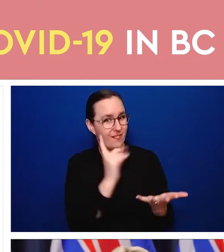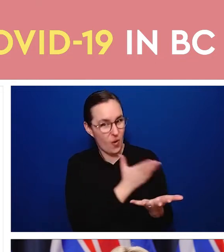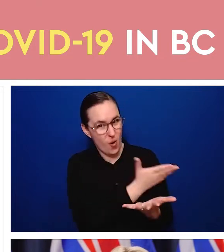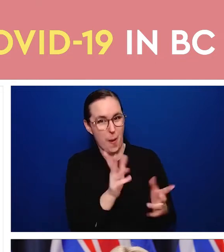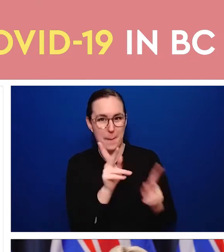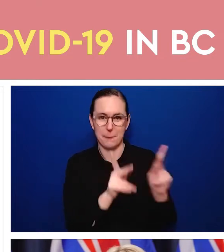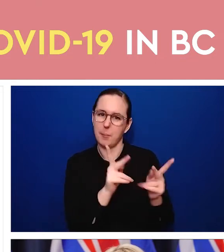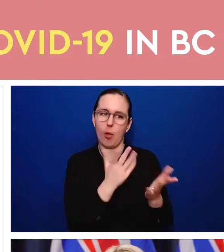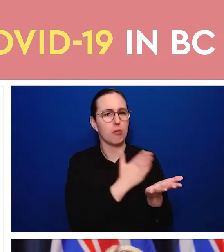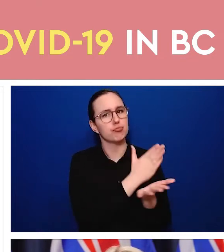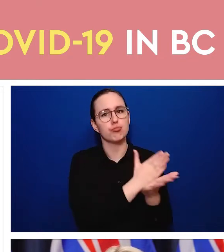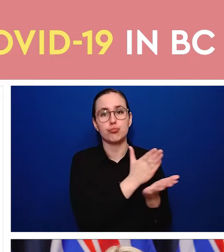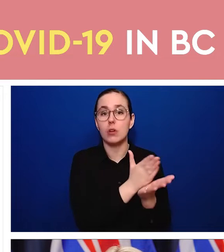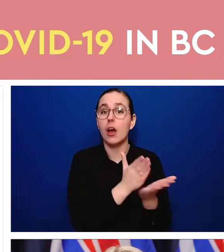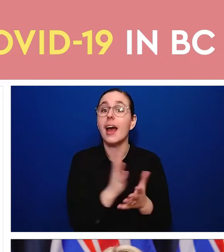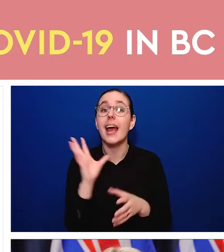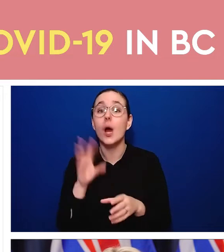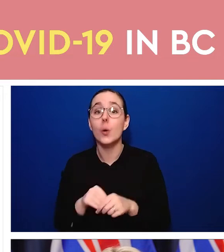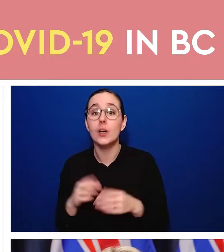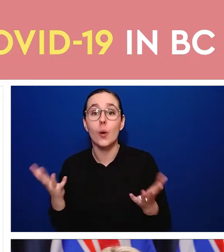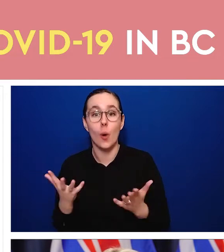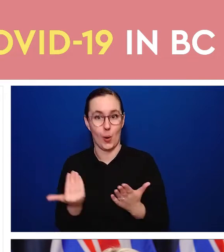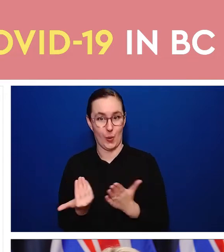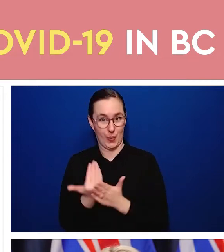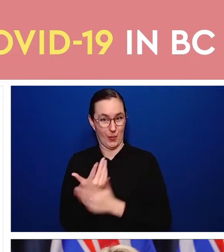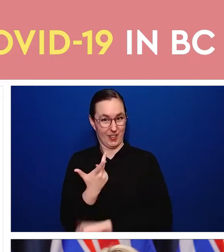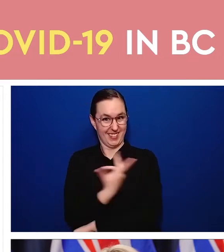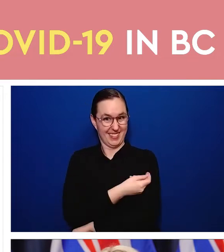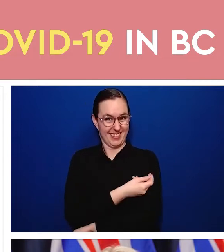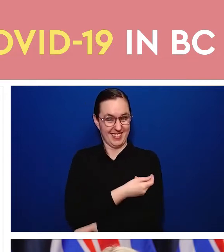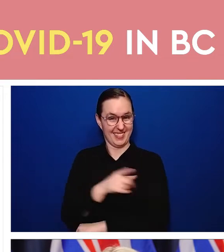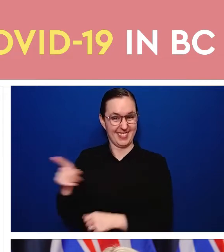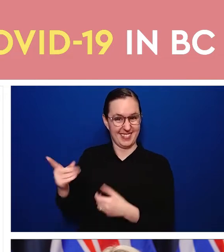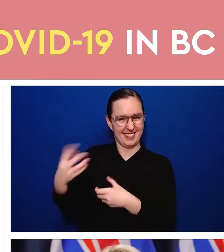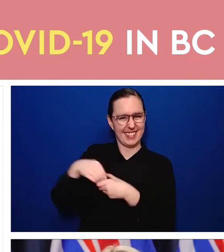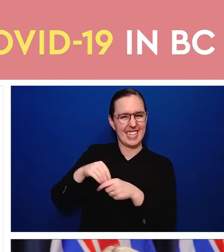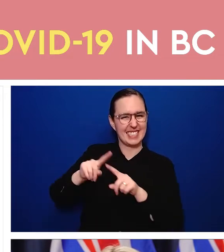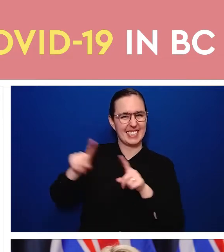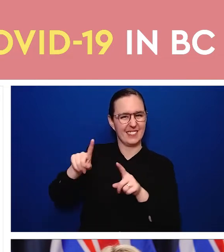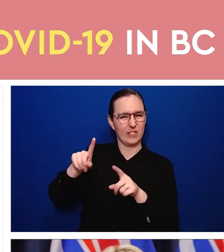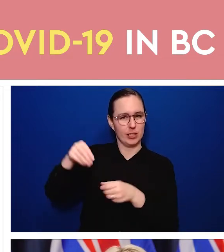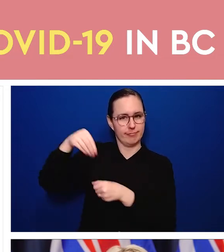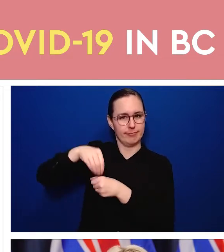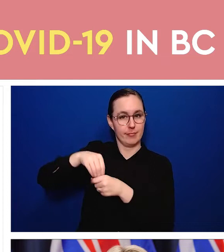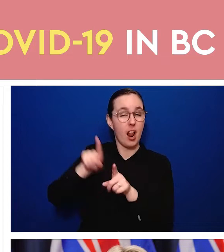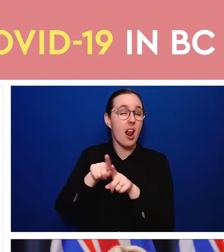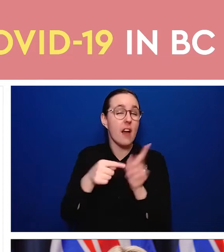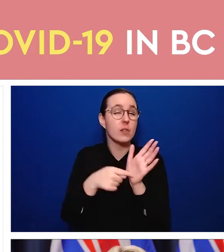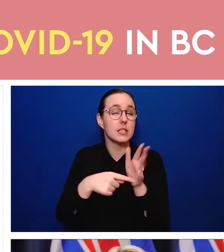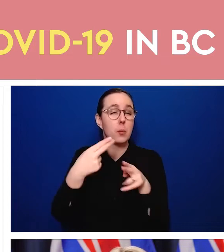protein subunit vaccines like Novavax. And there has been a delay in our receipt of Novavax. We had expected it to